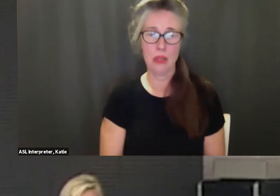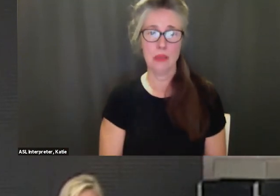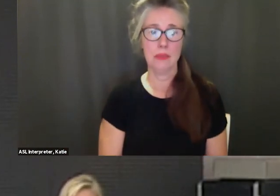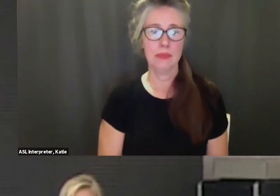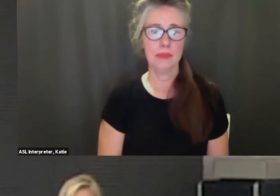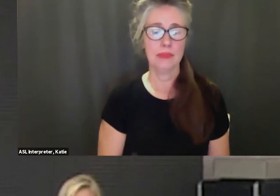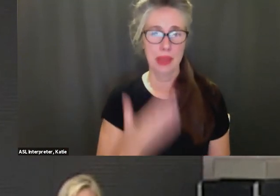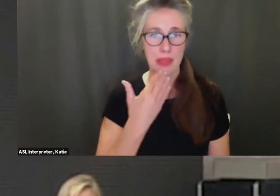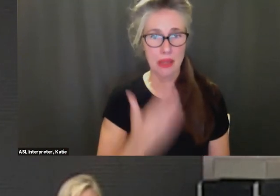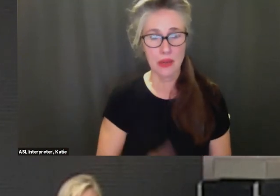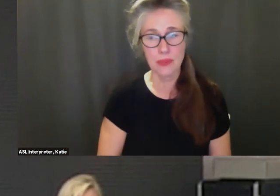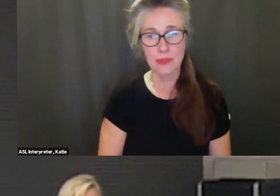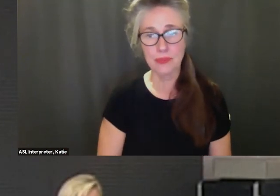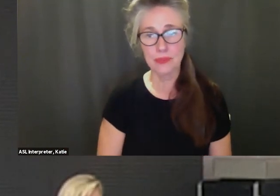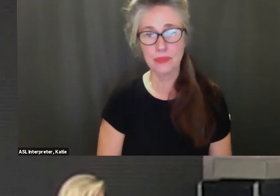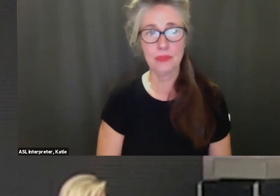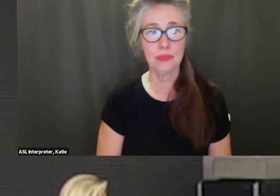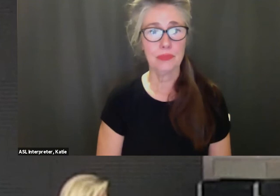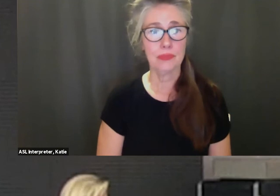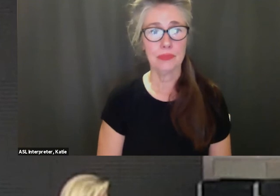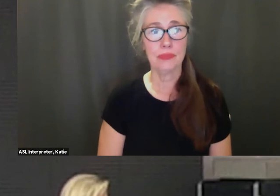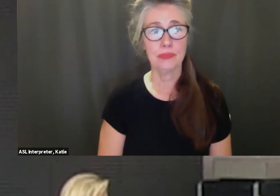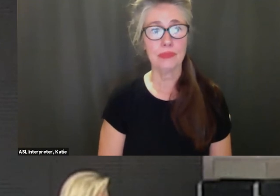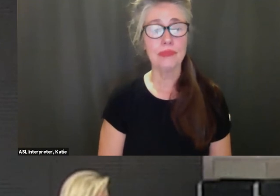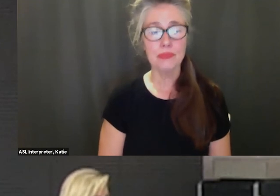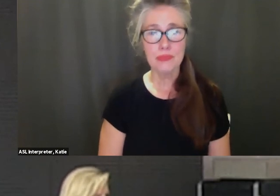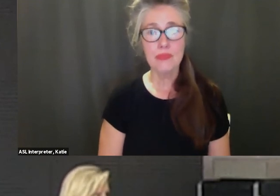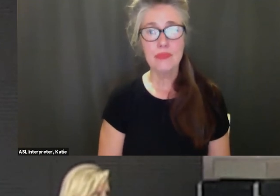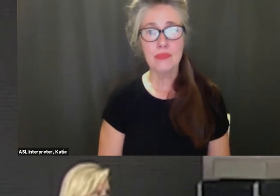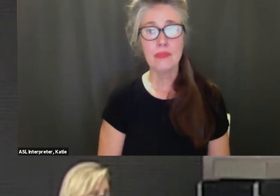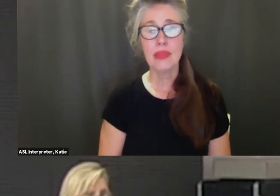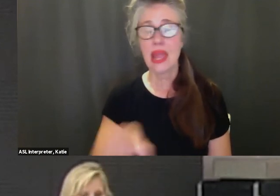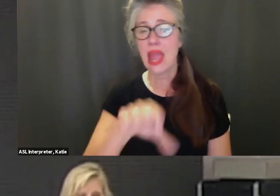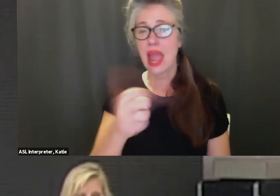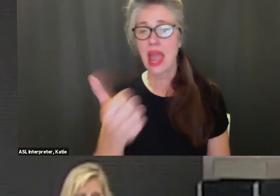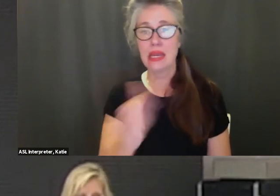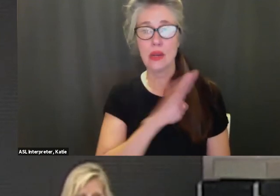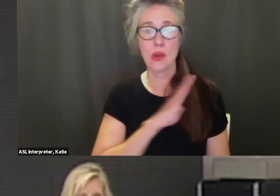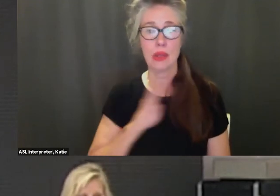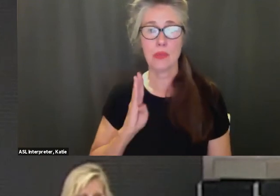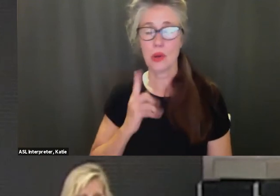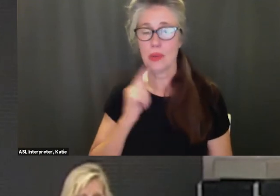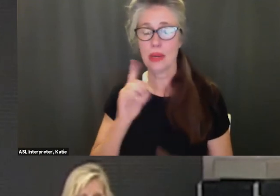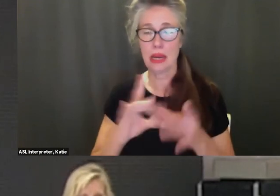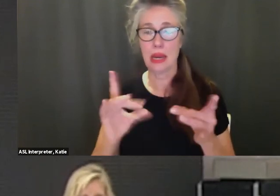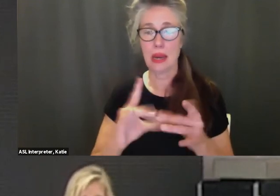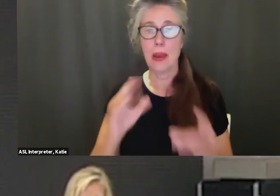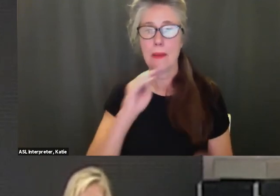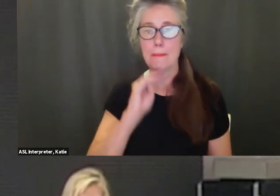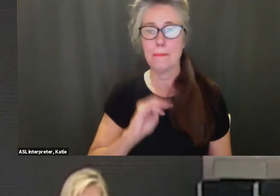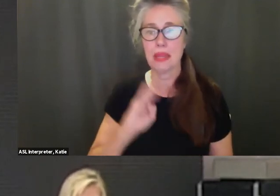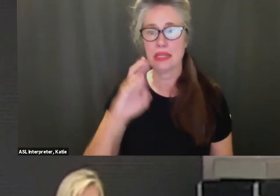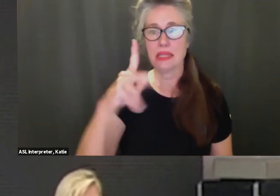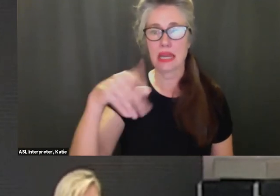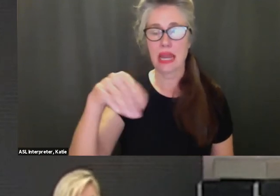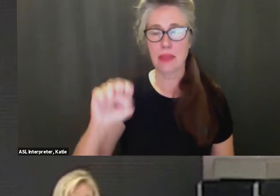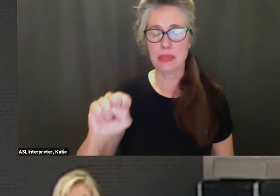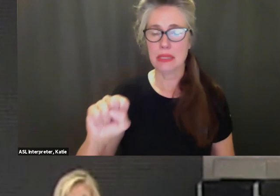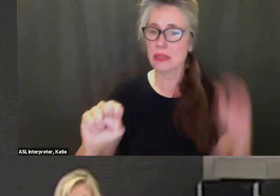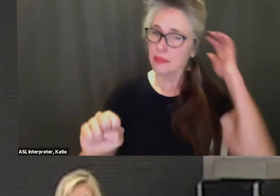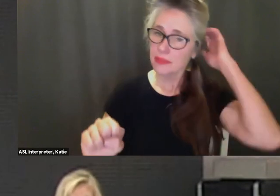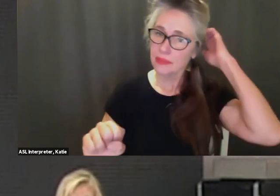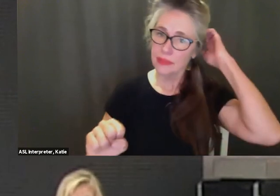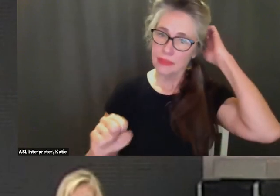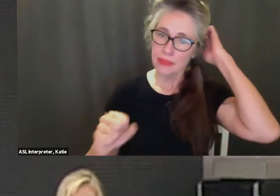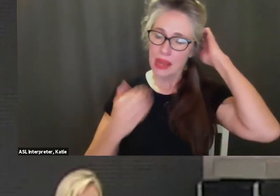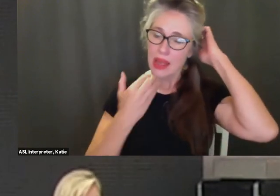Thank you. Thank you. Any other board members? Ms. Capps, please. Thank you, Ms.